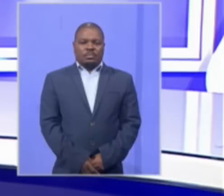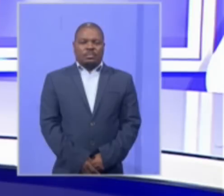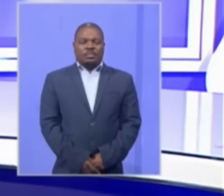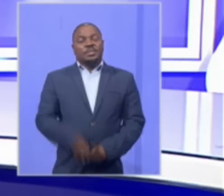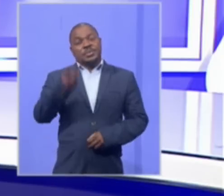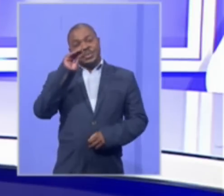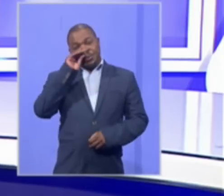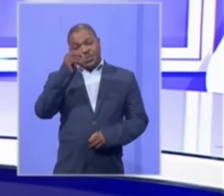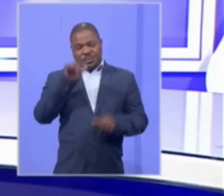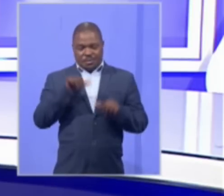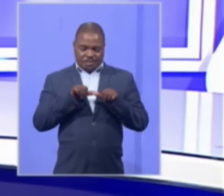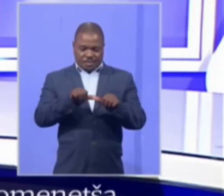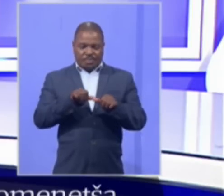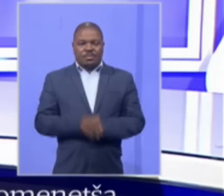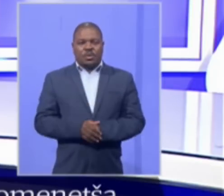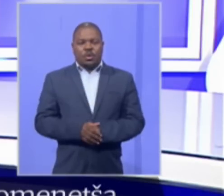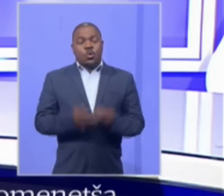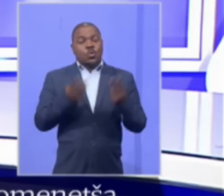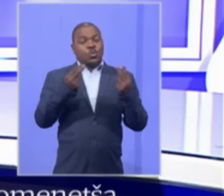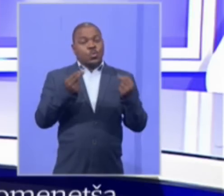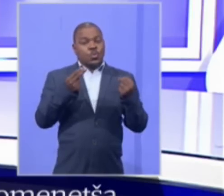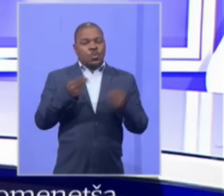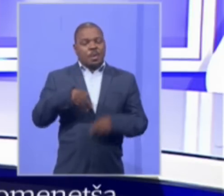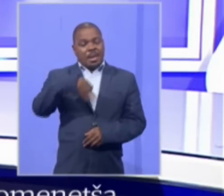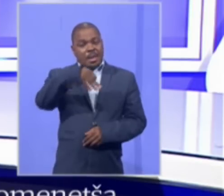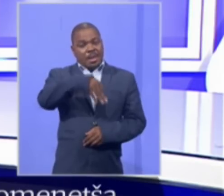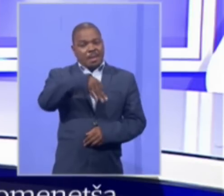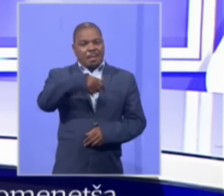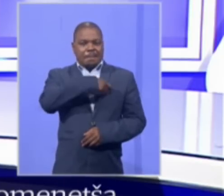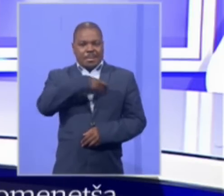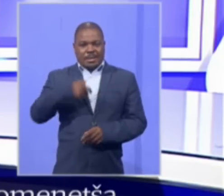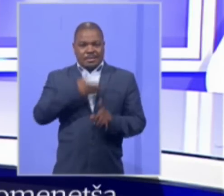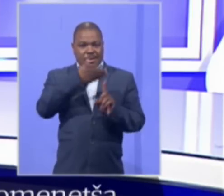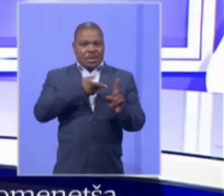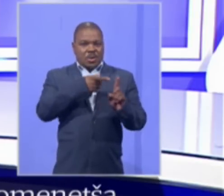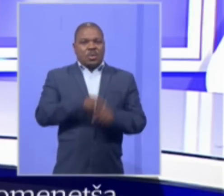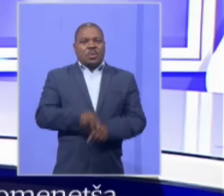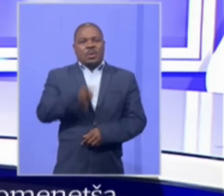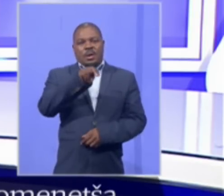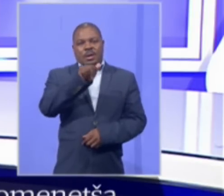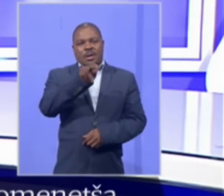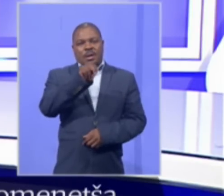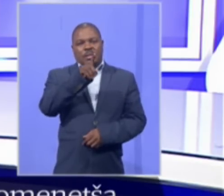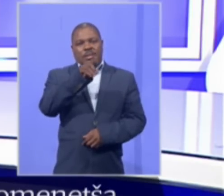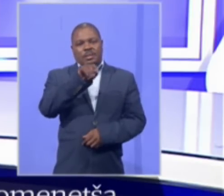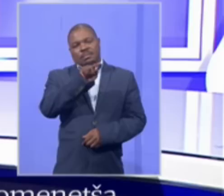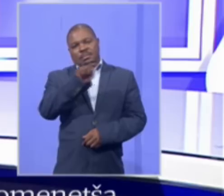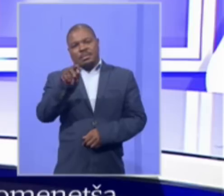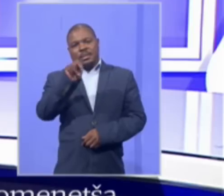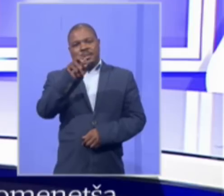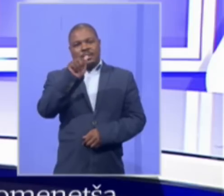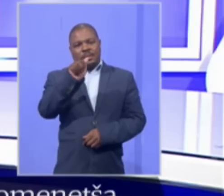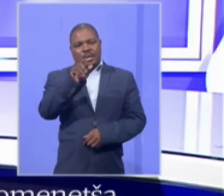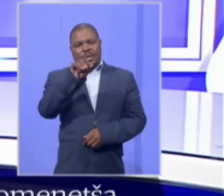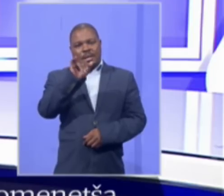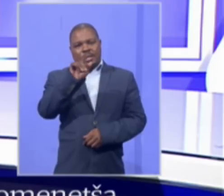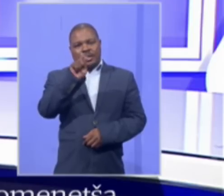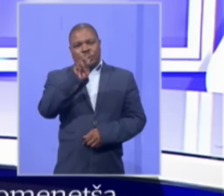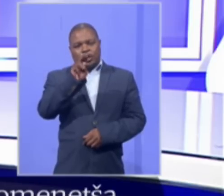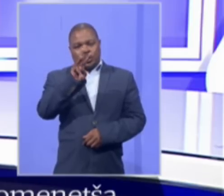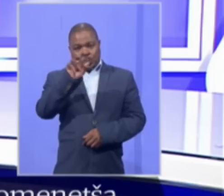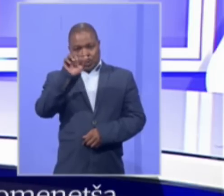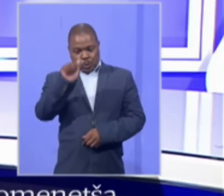Ditaba di tšwela pele. Mopresidente yo a sa tšwago go kgethwa wa Namibia Netumbo Nandi-Ndaitwah o gateletše gore